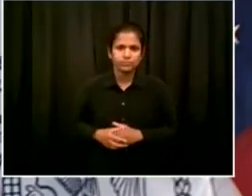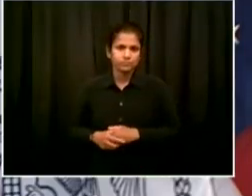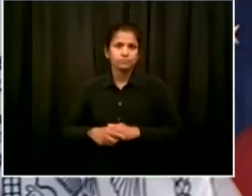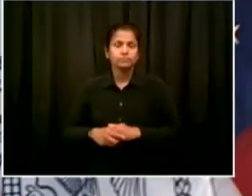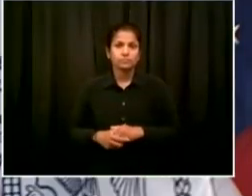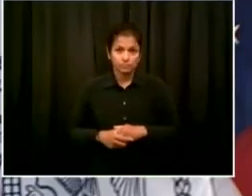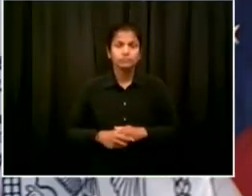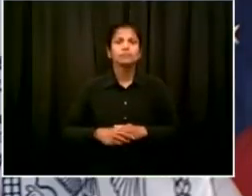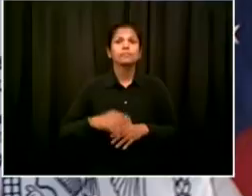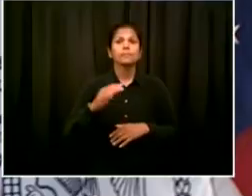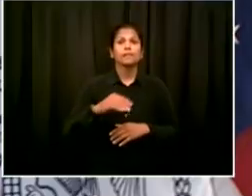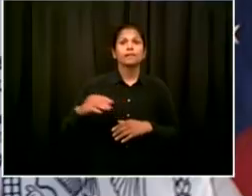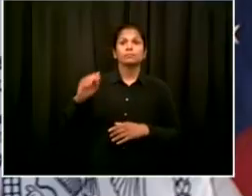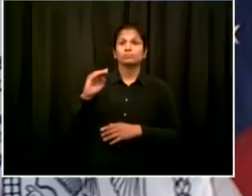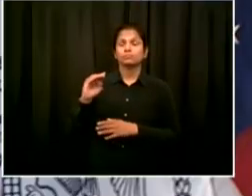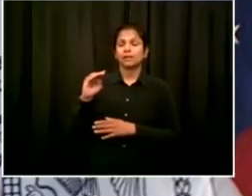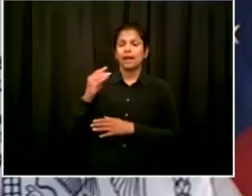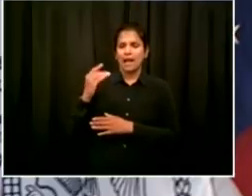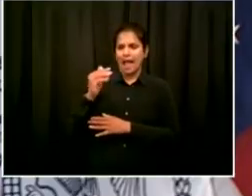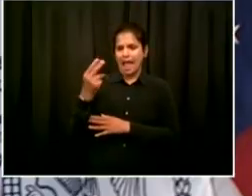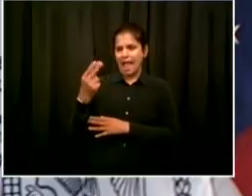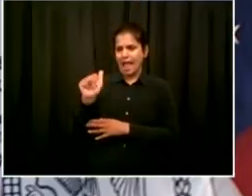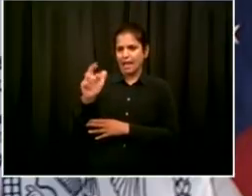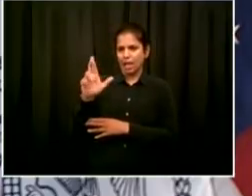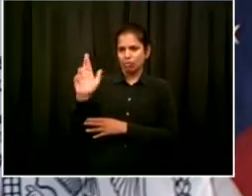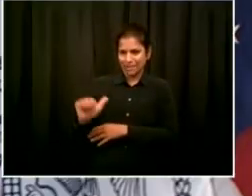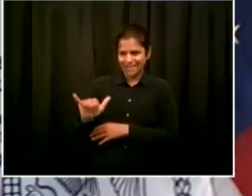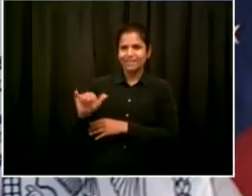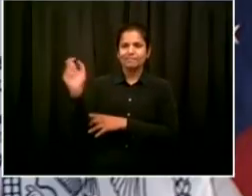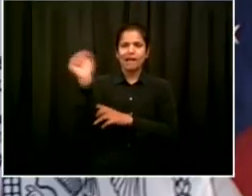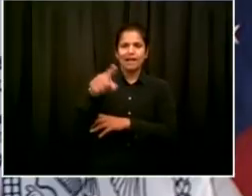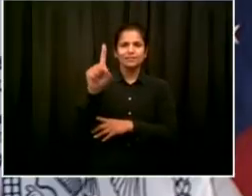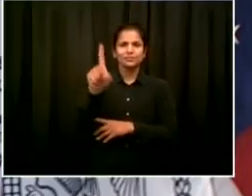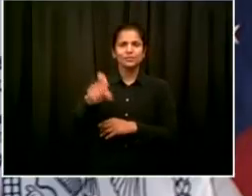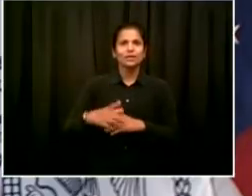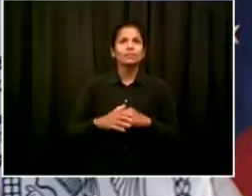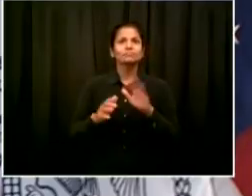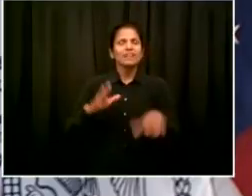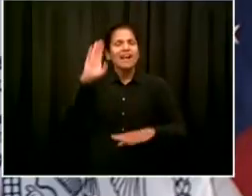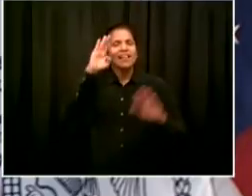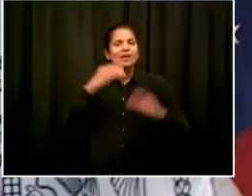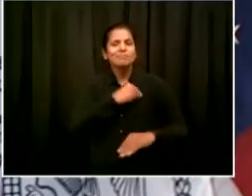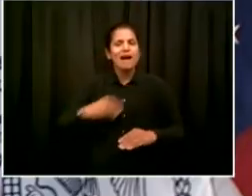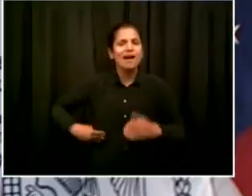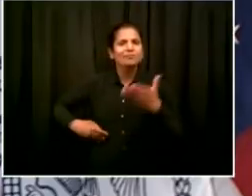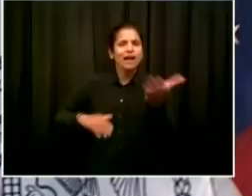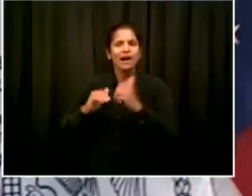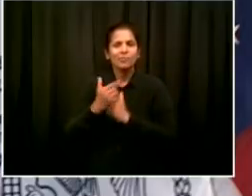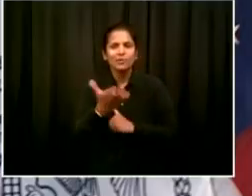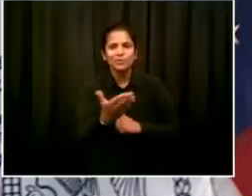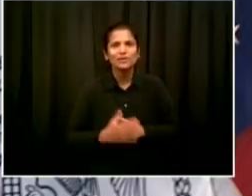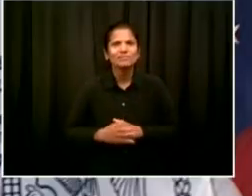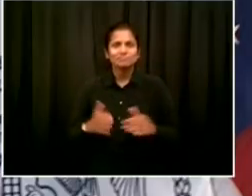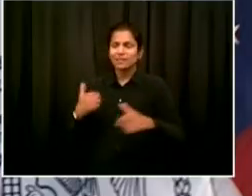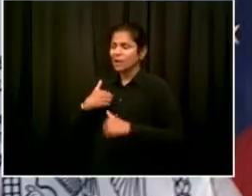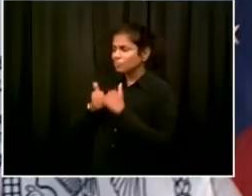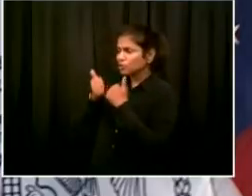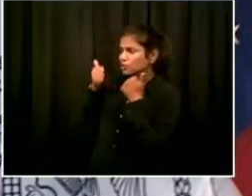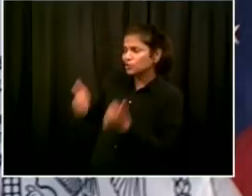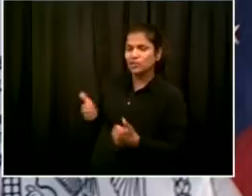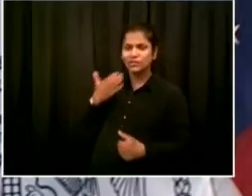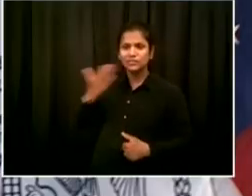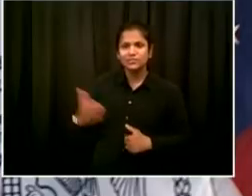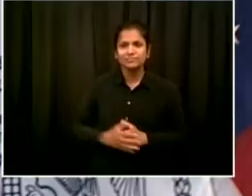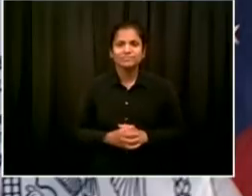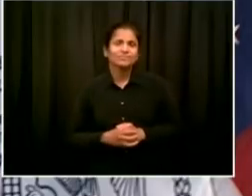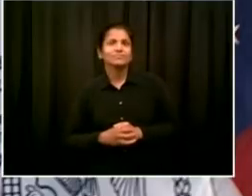Hello, Mr. Mayor. How are you doing today? Good, Henry. How you been? I'm good. The Red Sox took one on the chin yesterday.